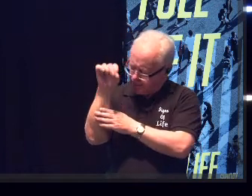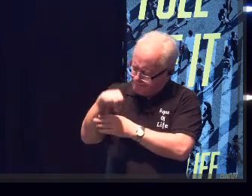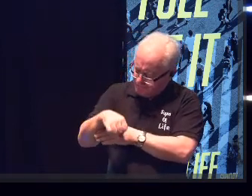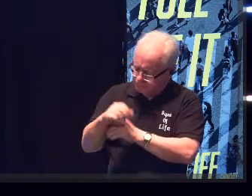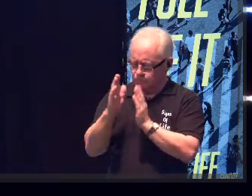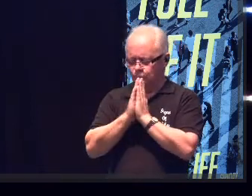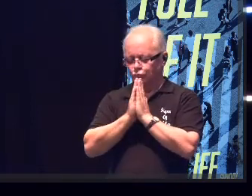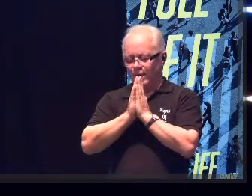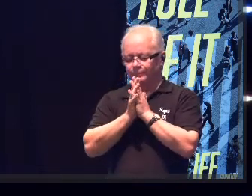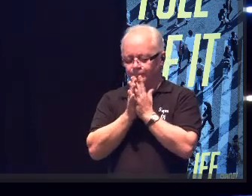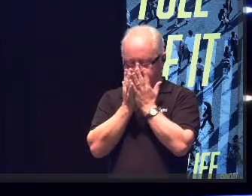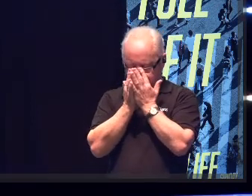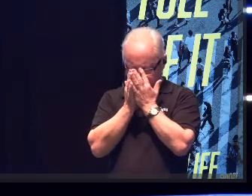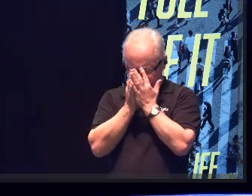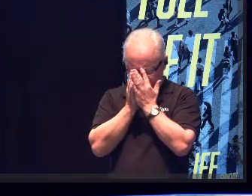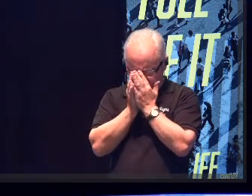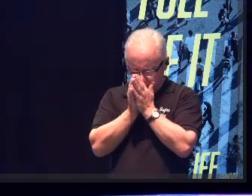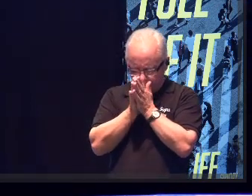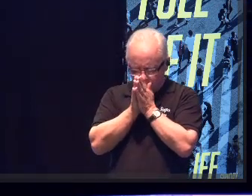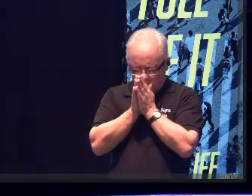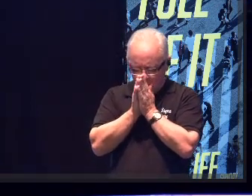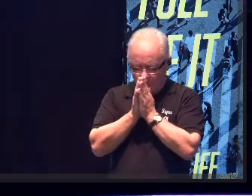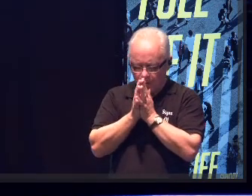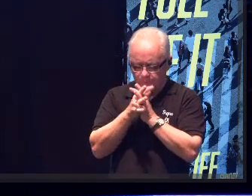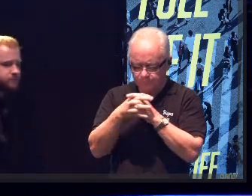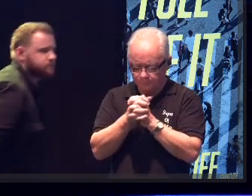moment in the presence of God.